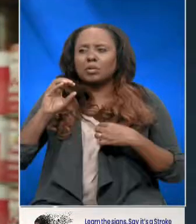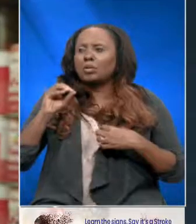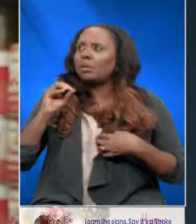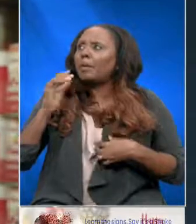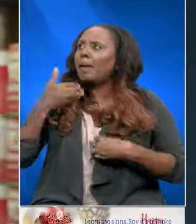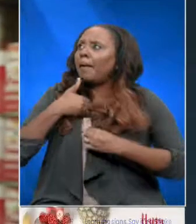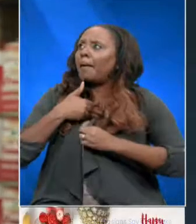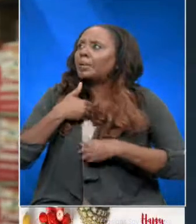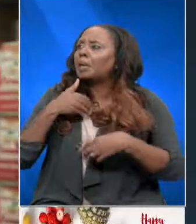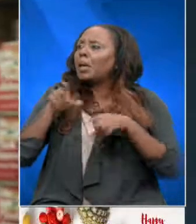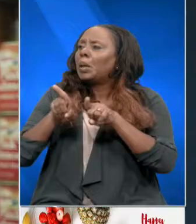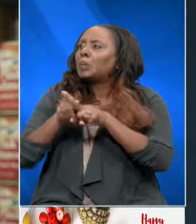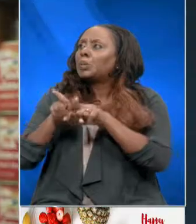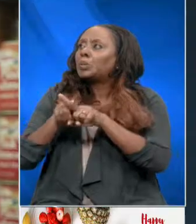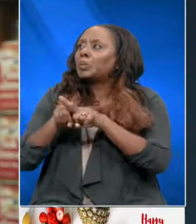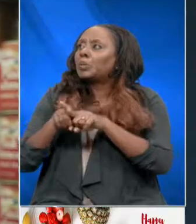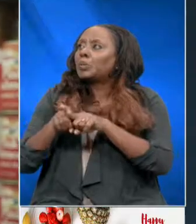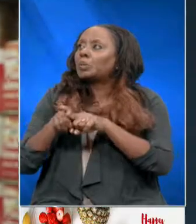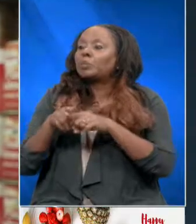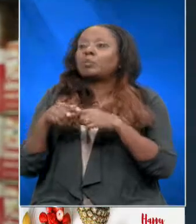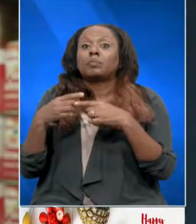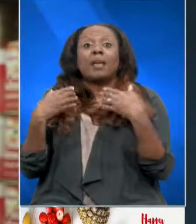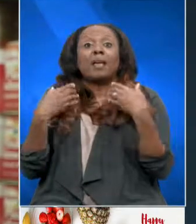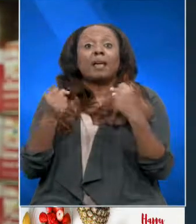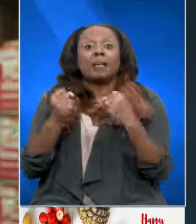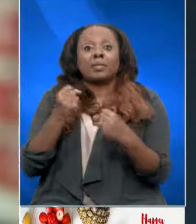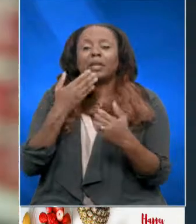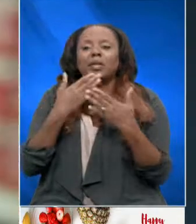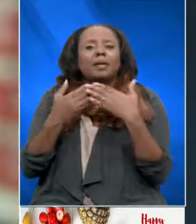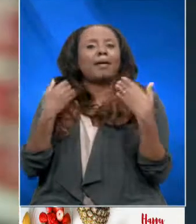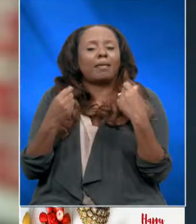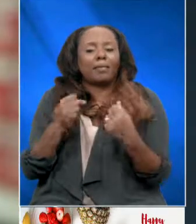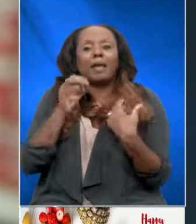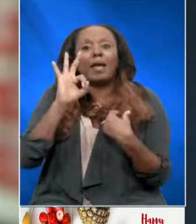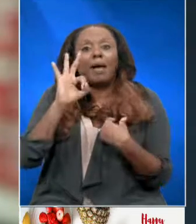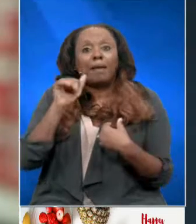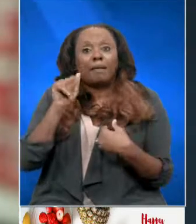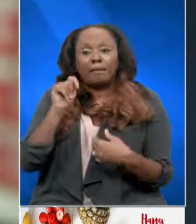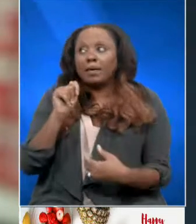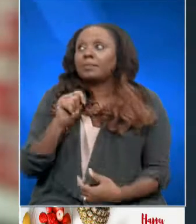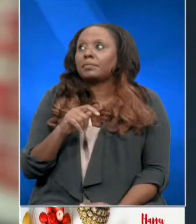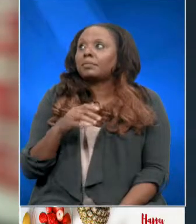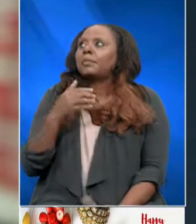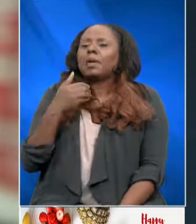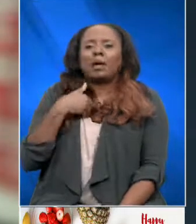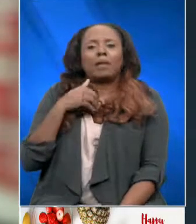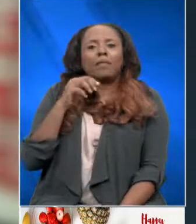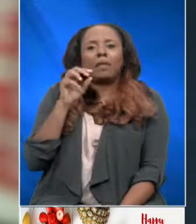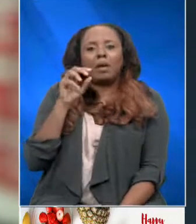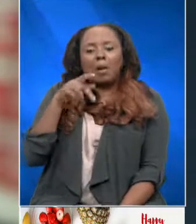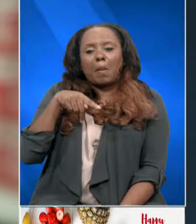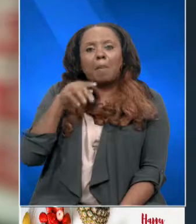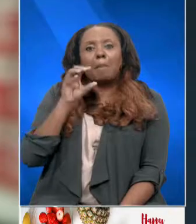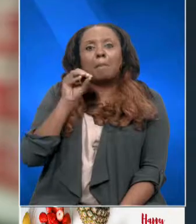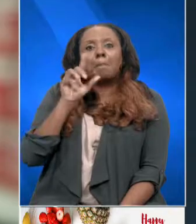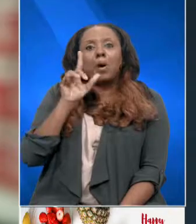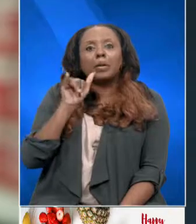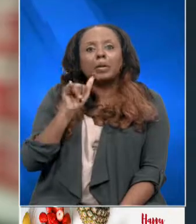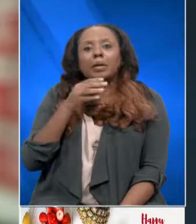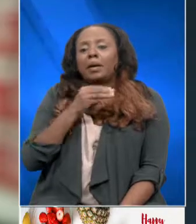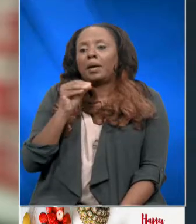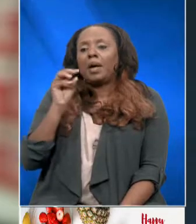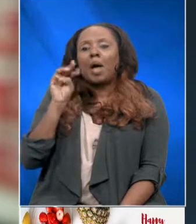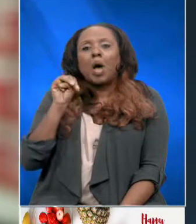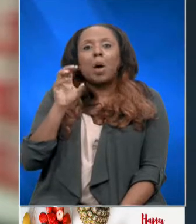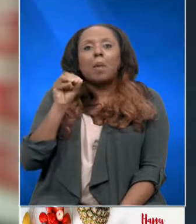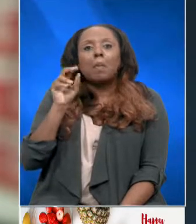It has so the healthy fats are in here. I see here they have monounsaturated fat and polyunsaturated fats, and